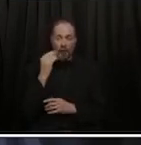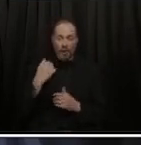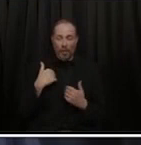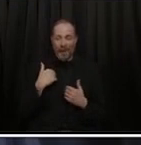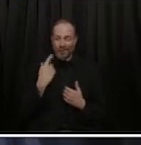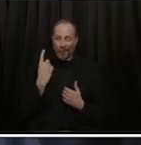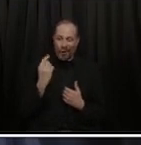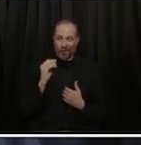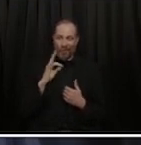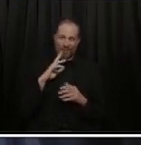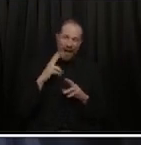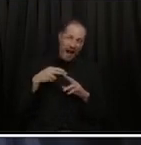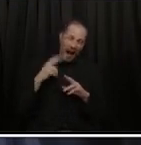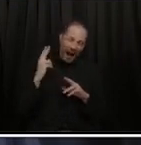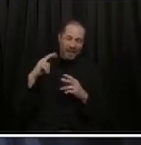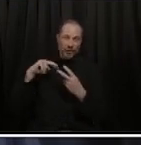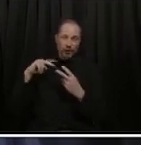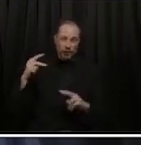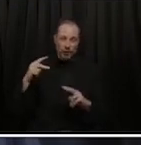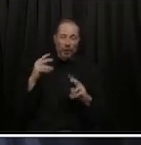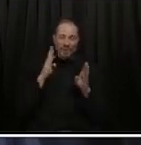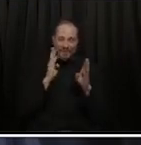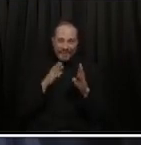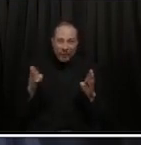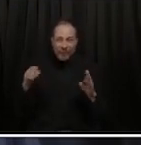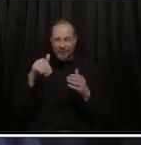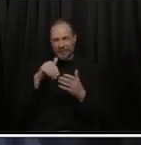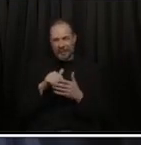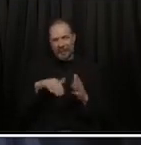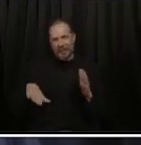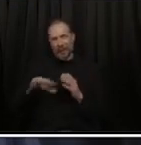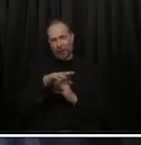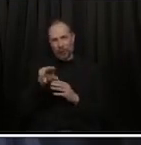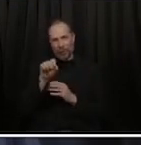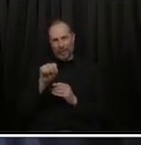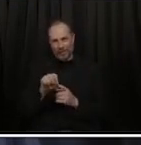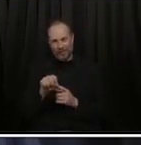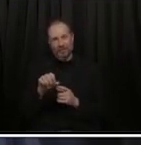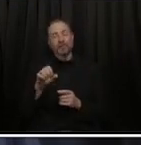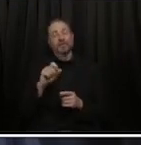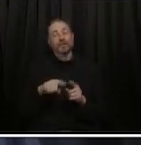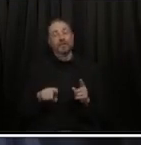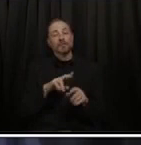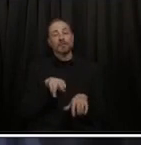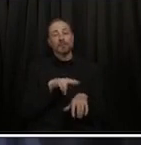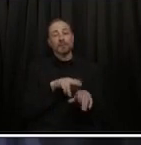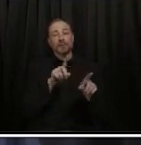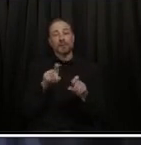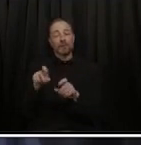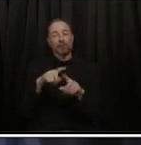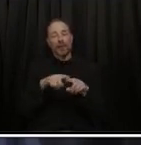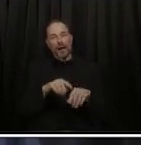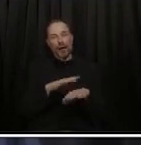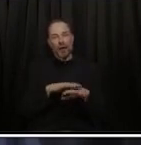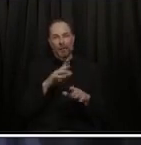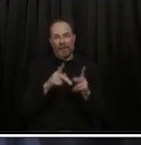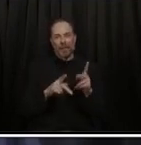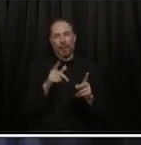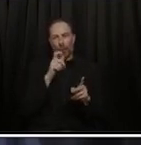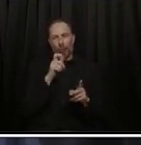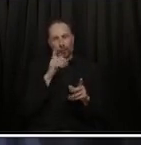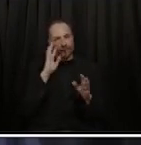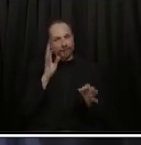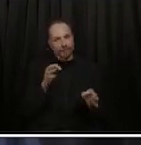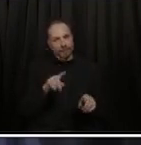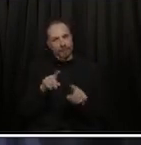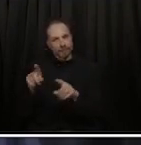rates of whole genome sequencing in the country. So we're certainly very proud of that. But of course, testing relies on individuals choosing to go get tested. And